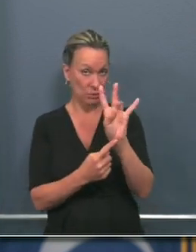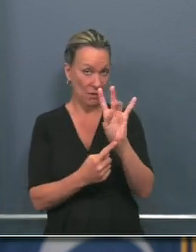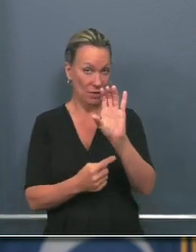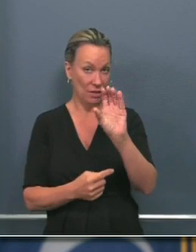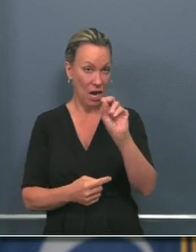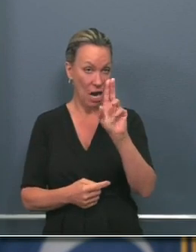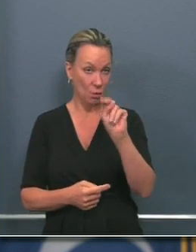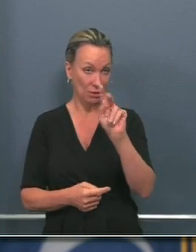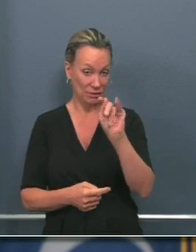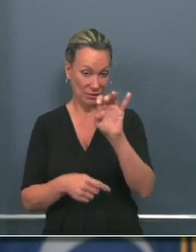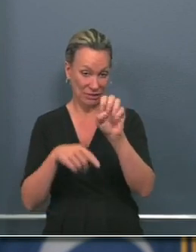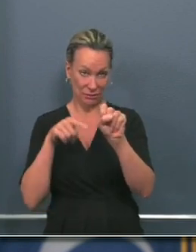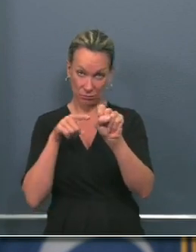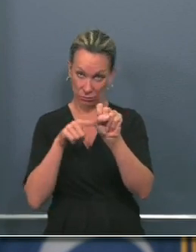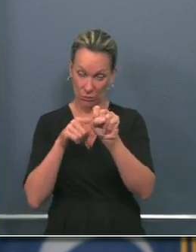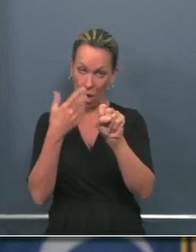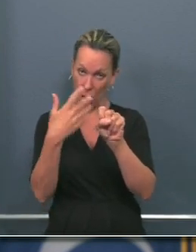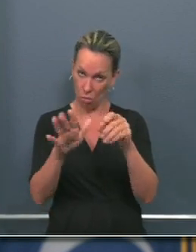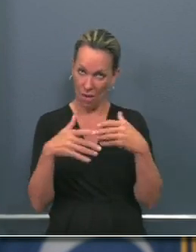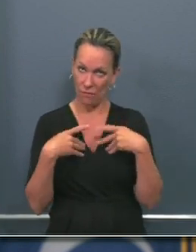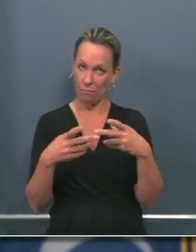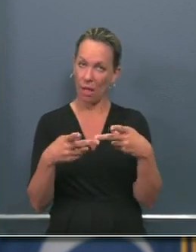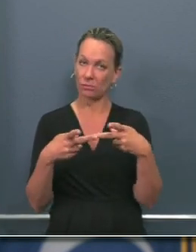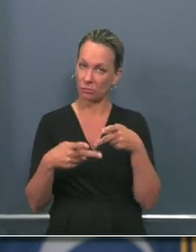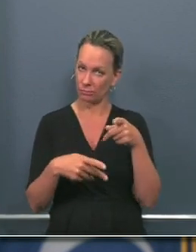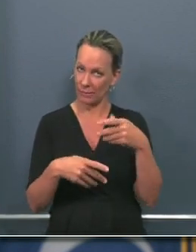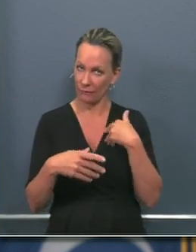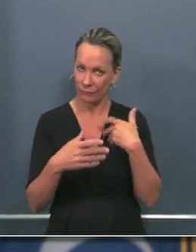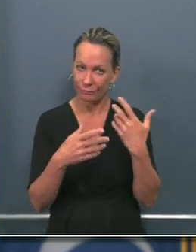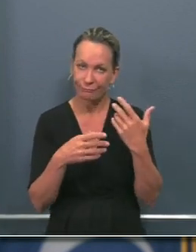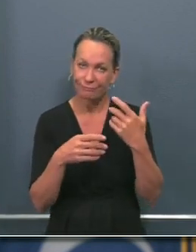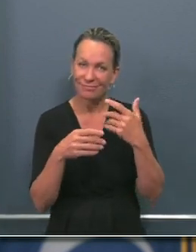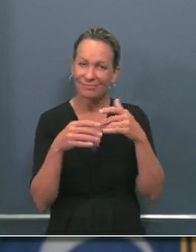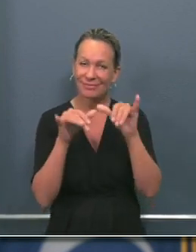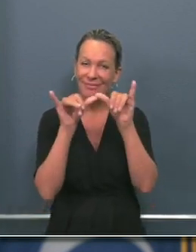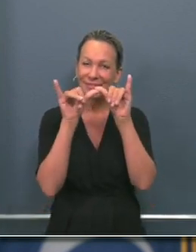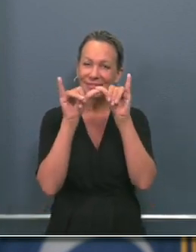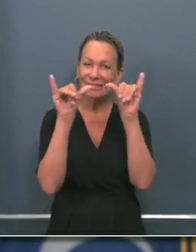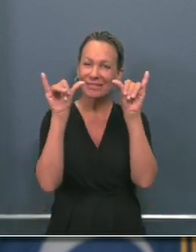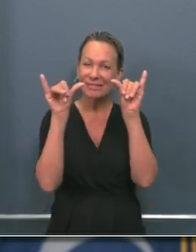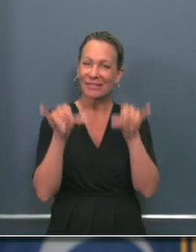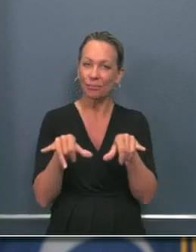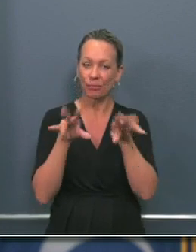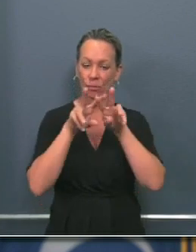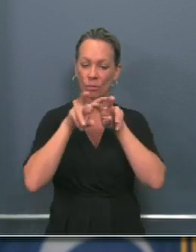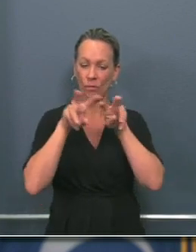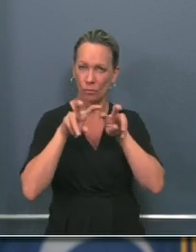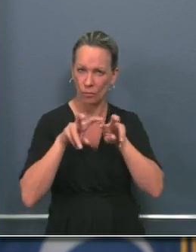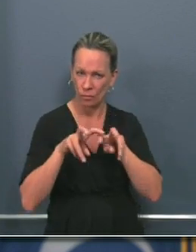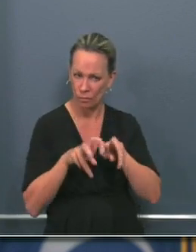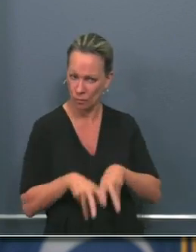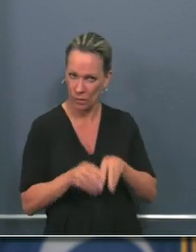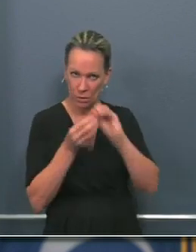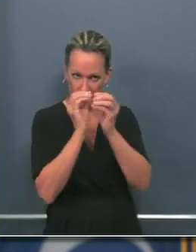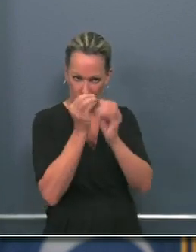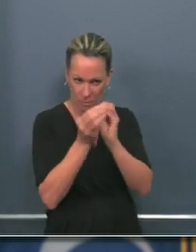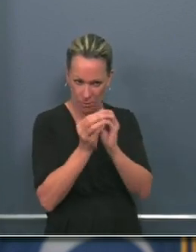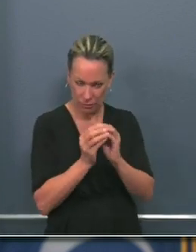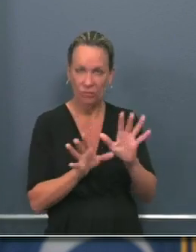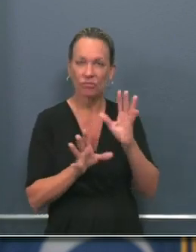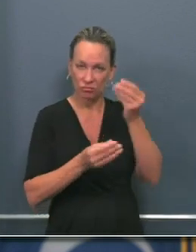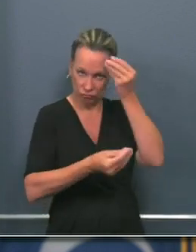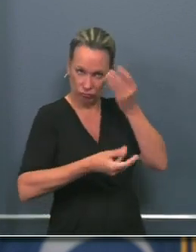having those plans of action in place. Along those lines, they will be able to add in barbershops and